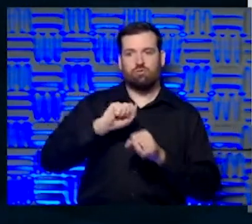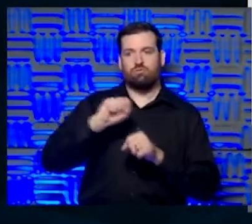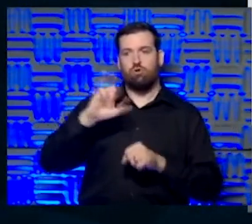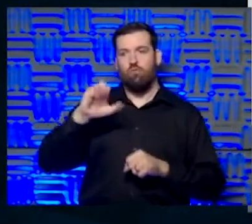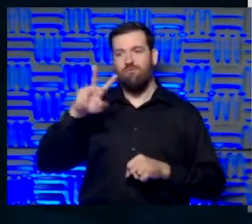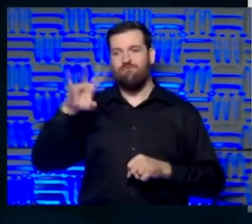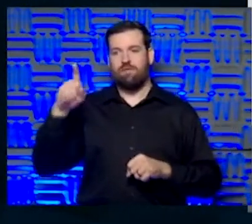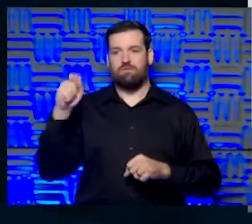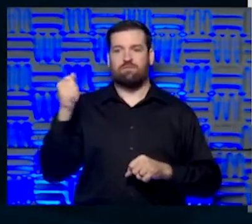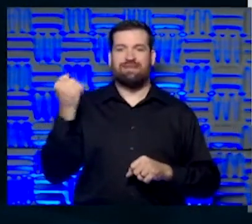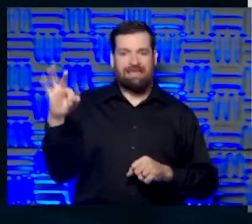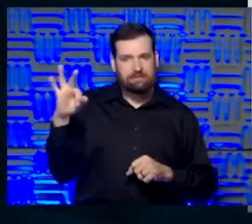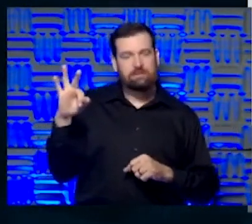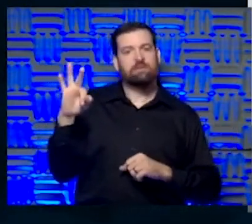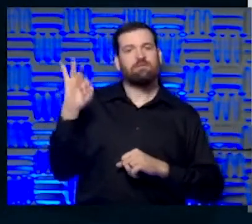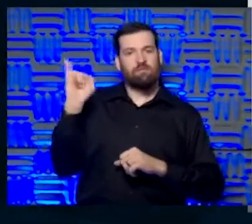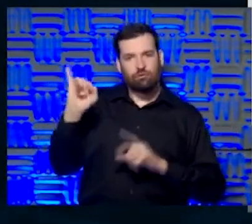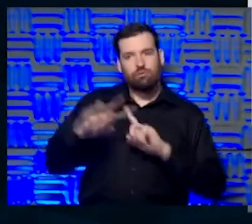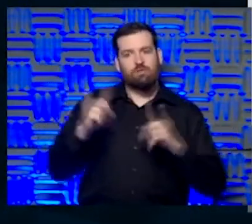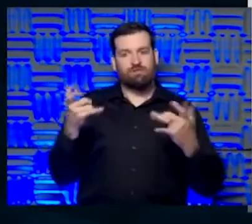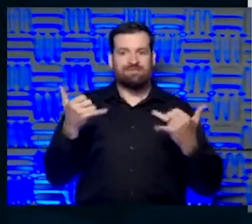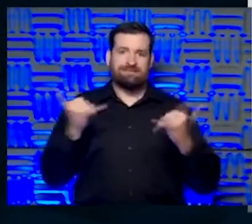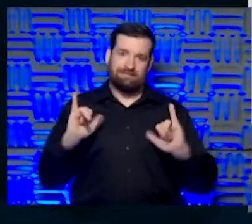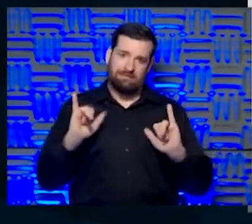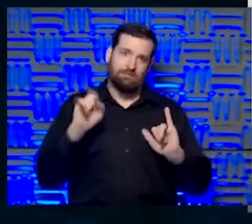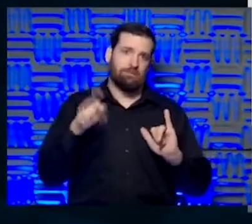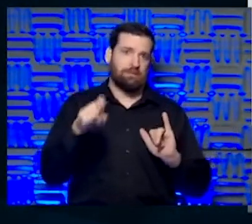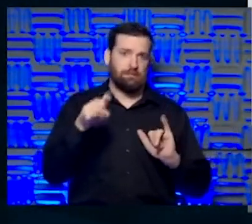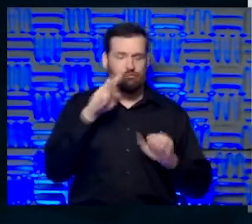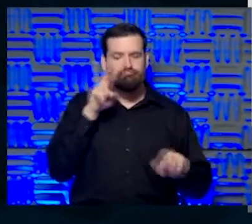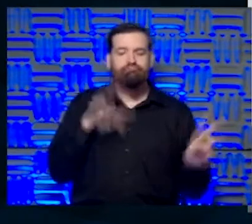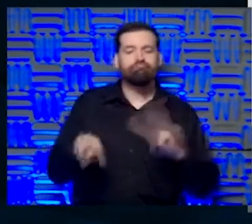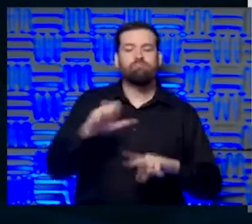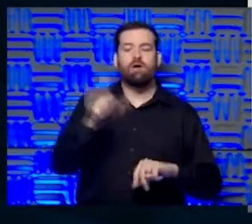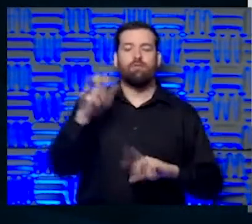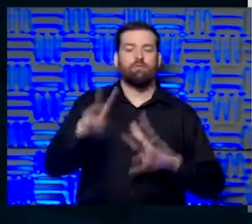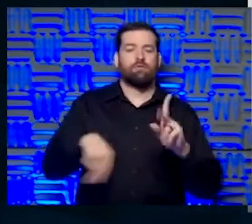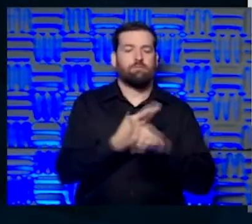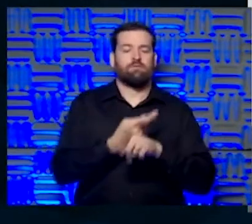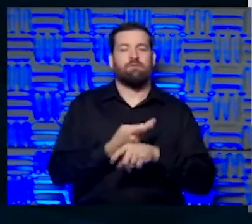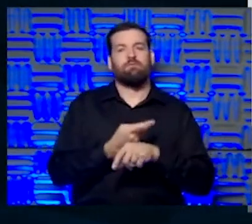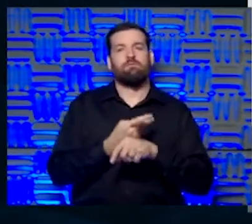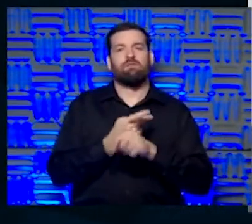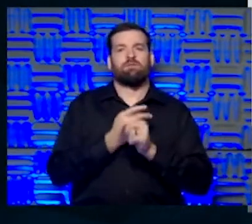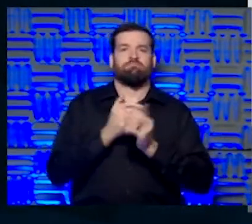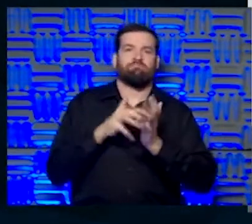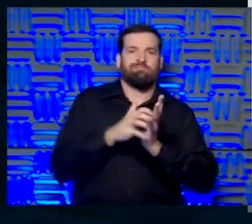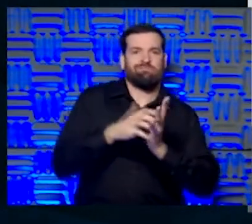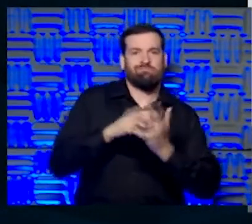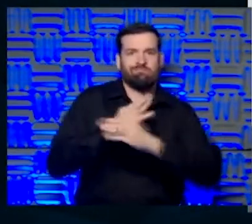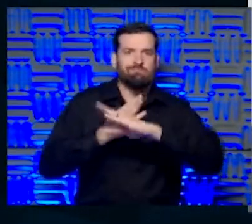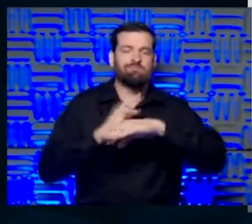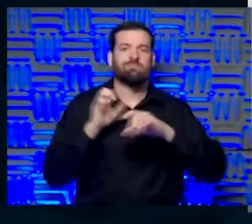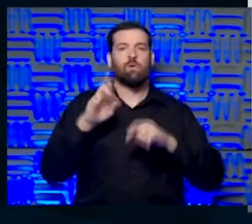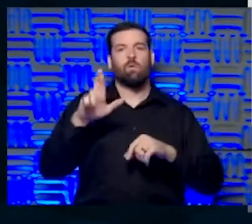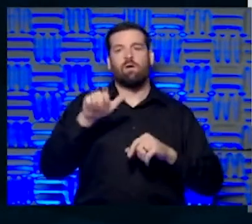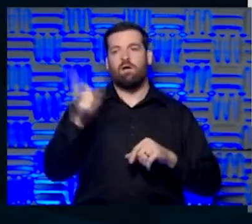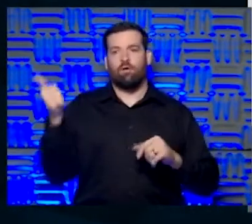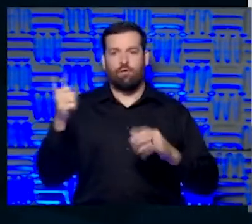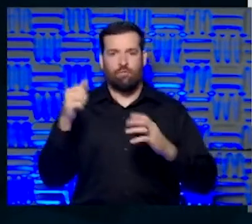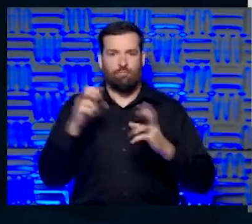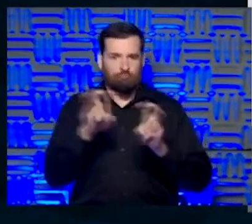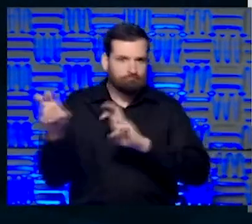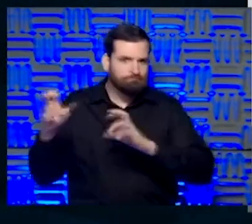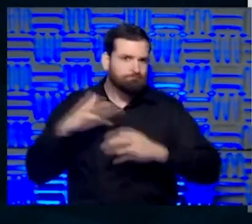infection, but I think we still need to look at other forms of immune suppression and other underlying comorbidities that